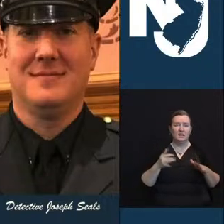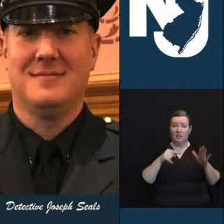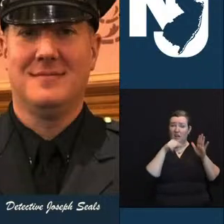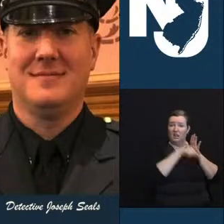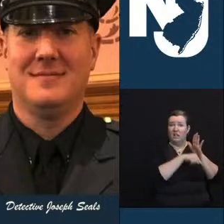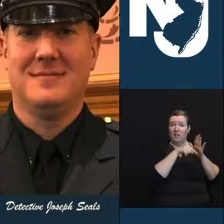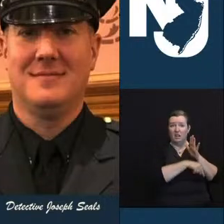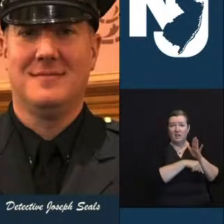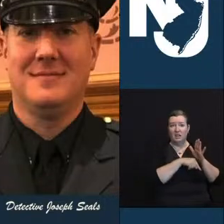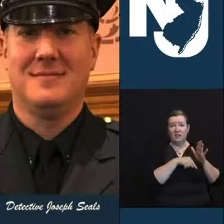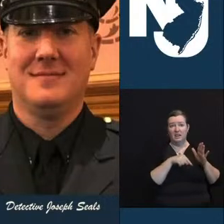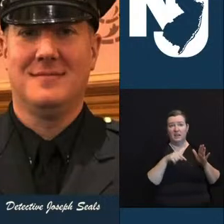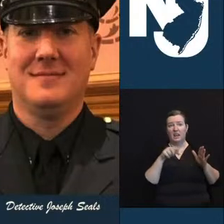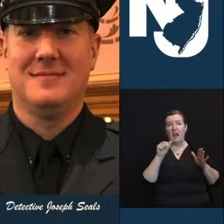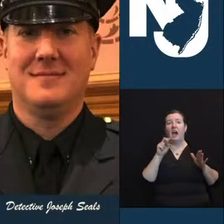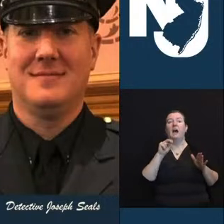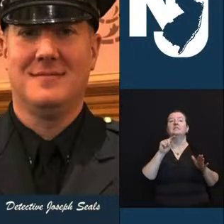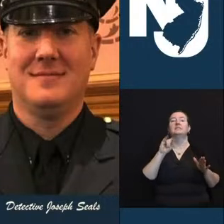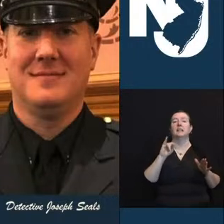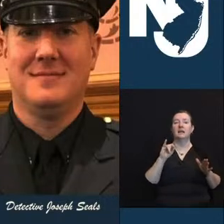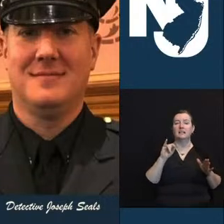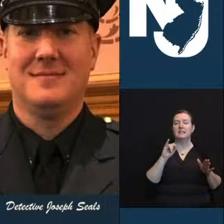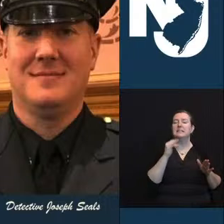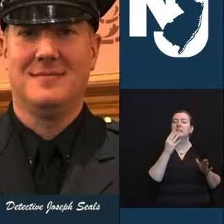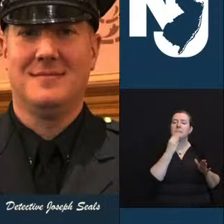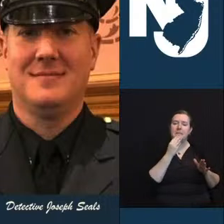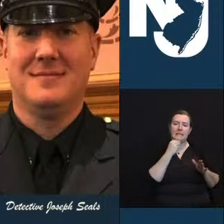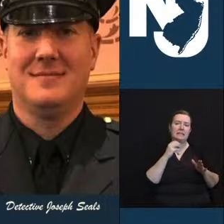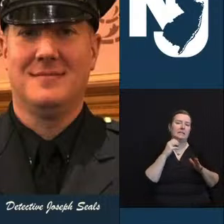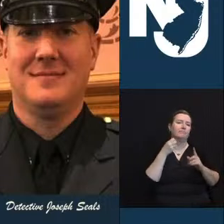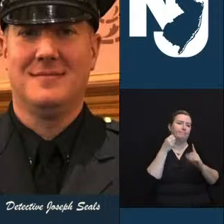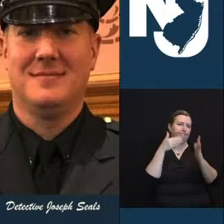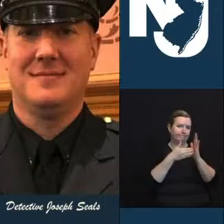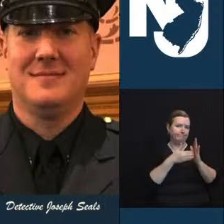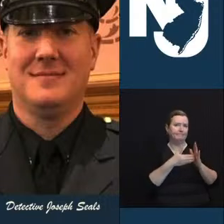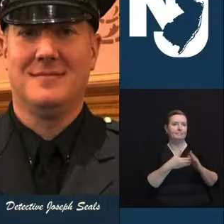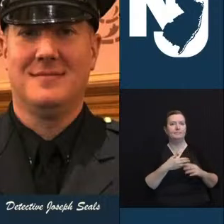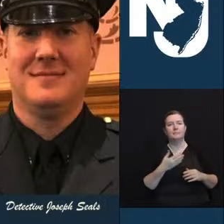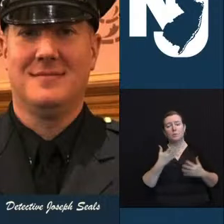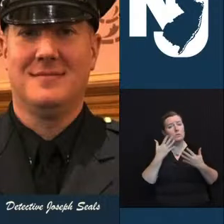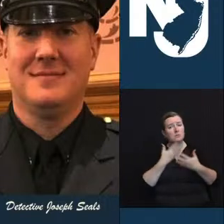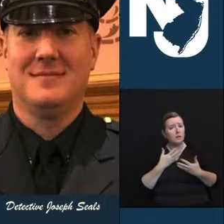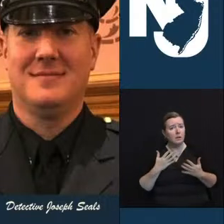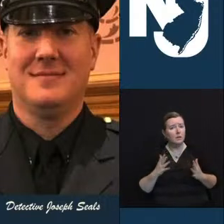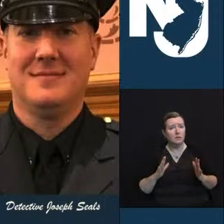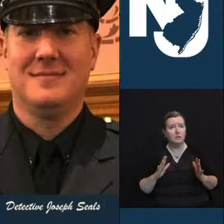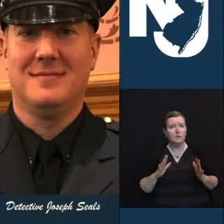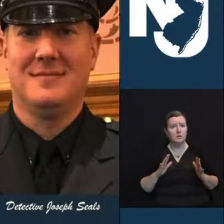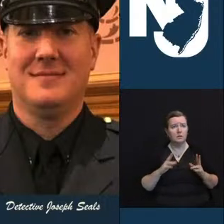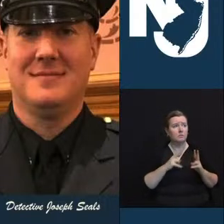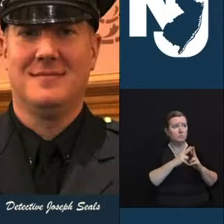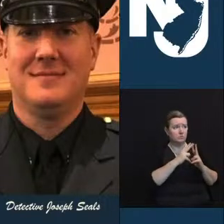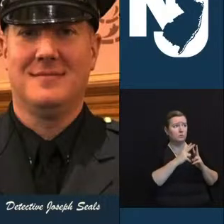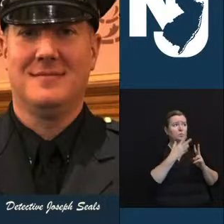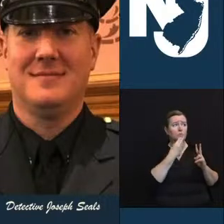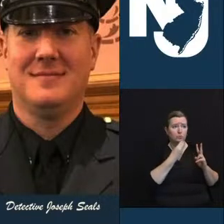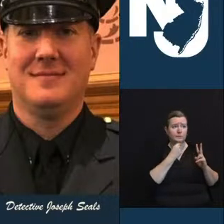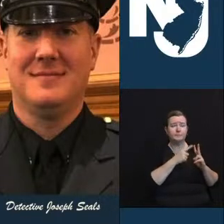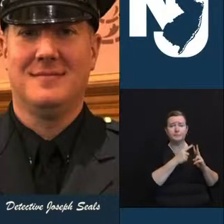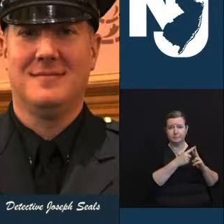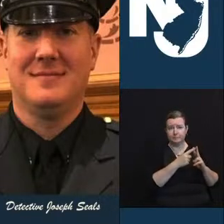victims were Jewish, the 2 in the middle, mother and store owner Mindy Ferencz and a young rabbinical student, Moshe